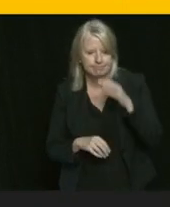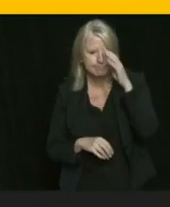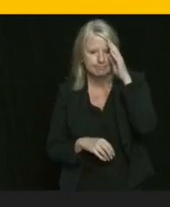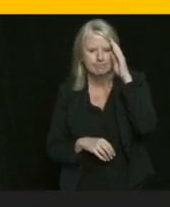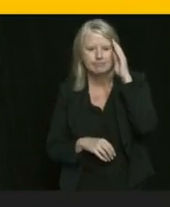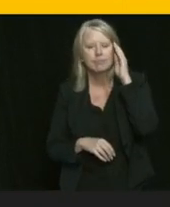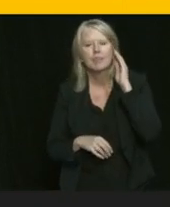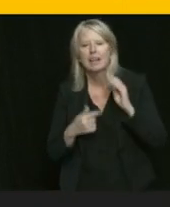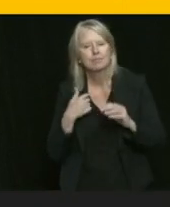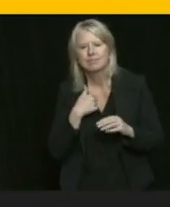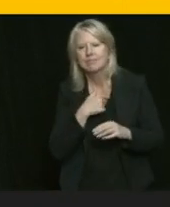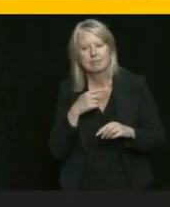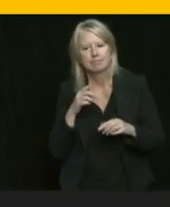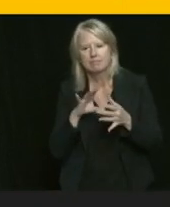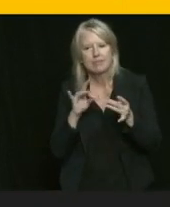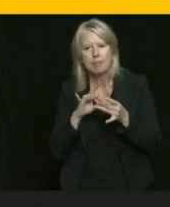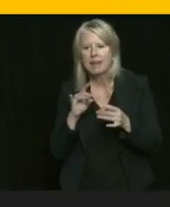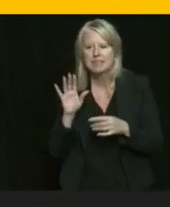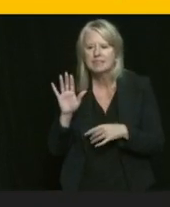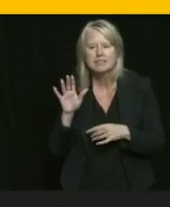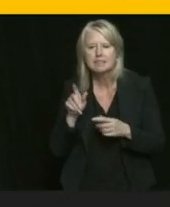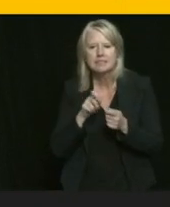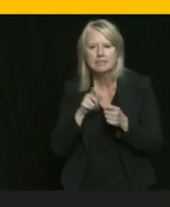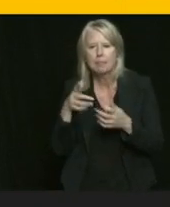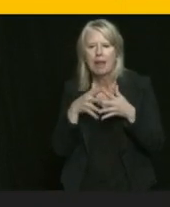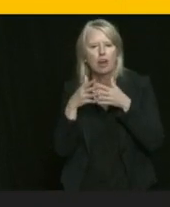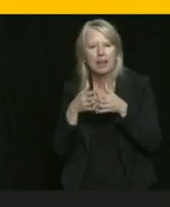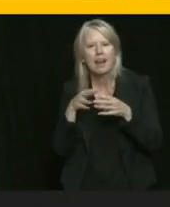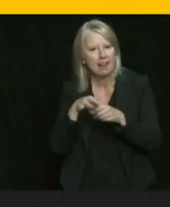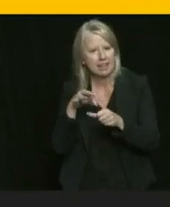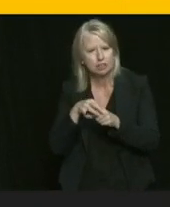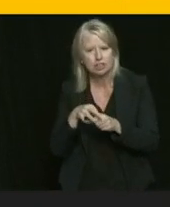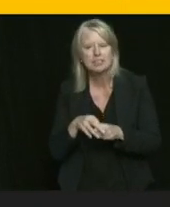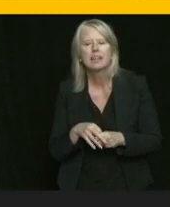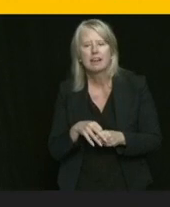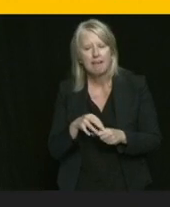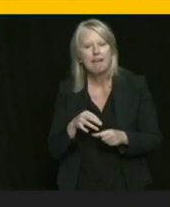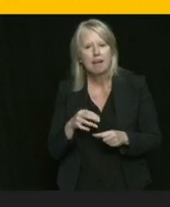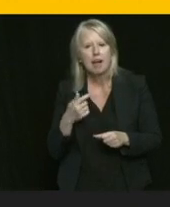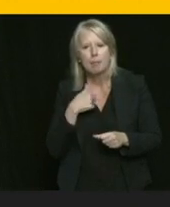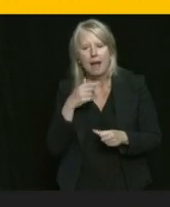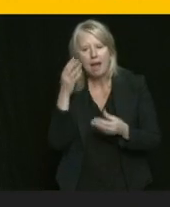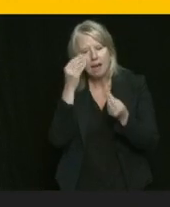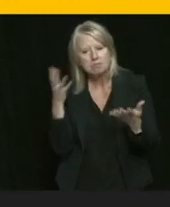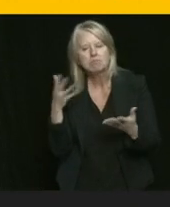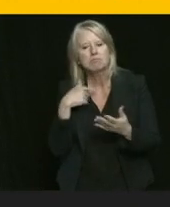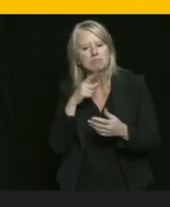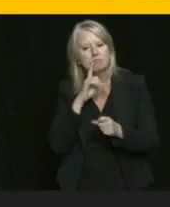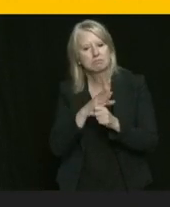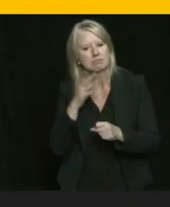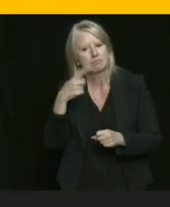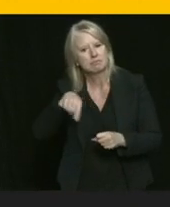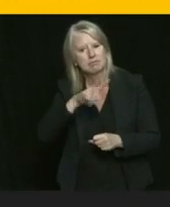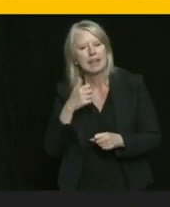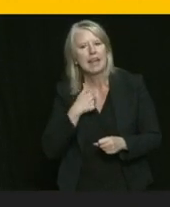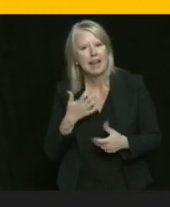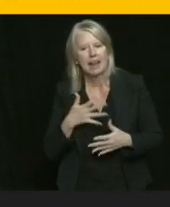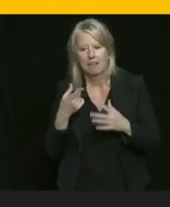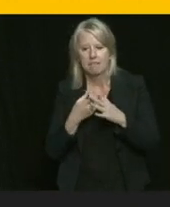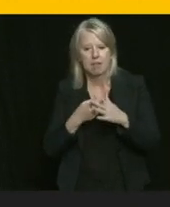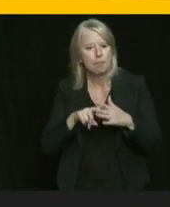I will not be commenting on the American election, of course, but I can reassure Canadians that from the start, we